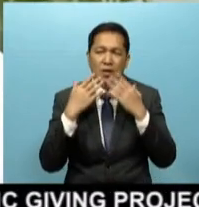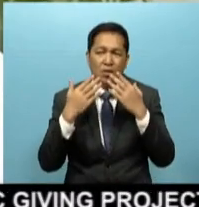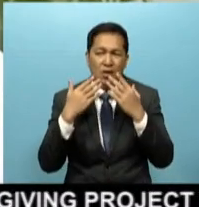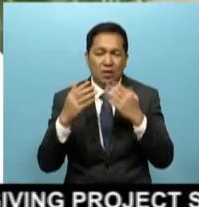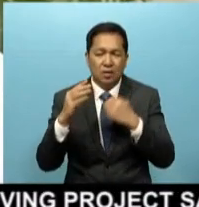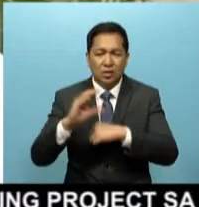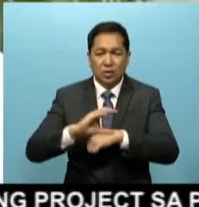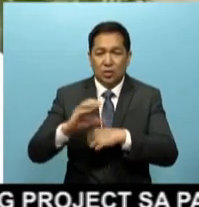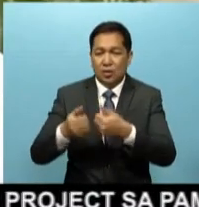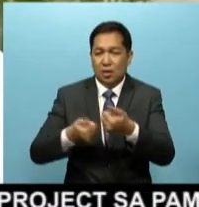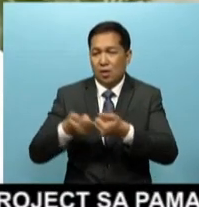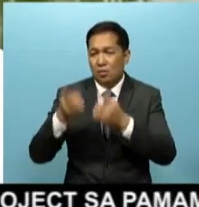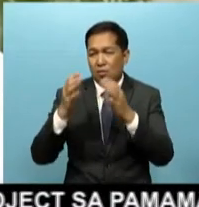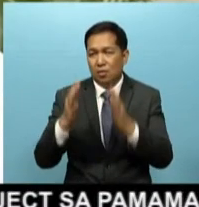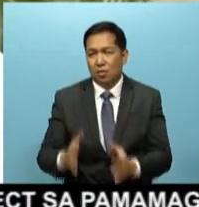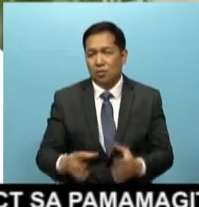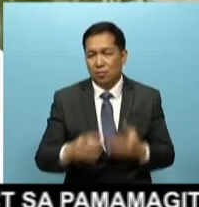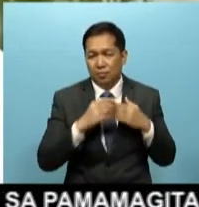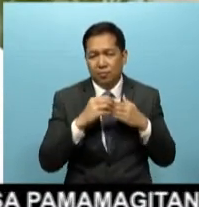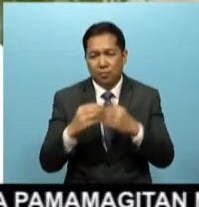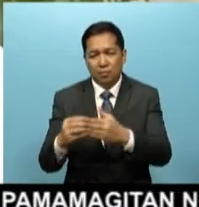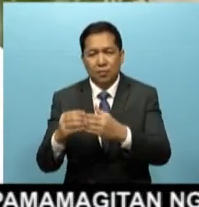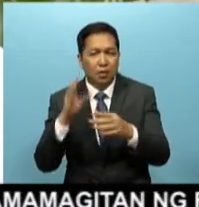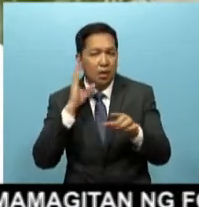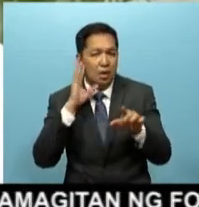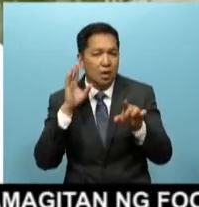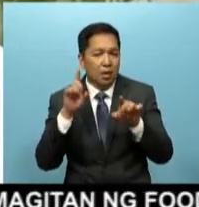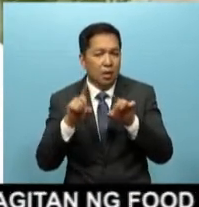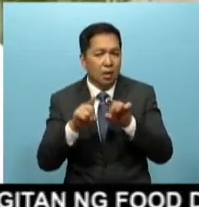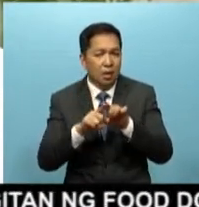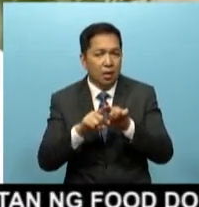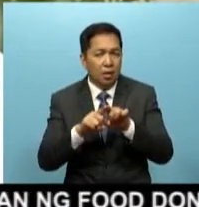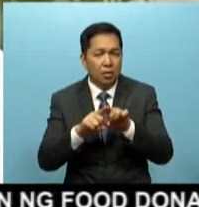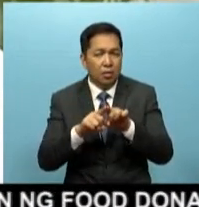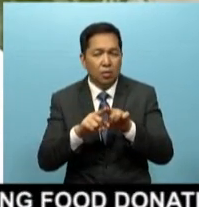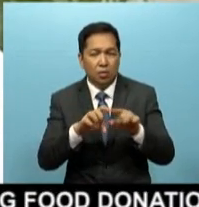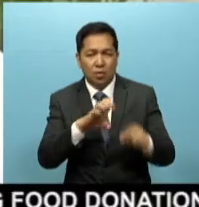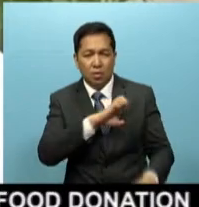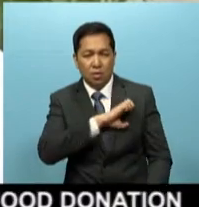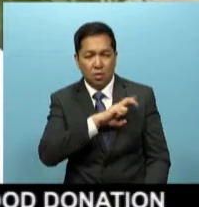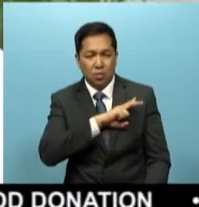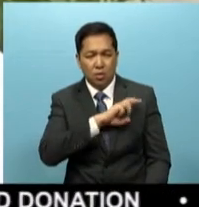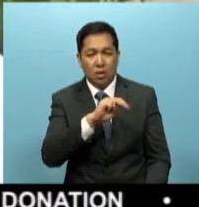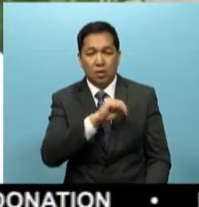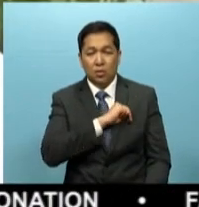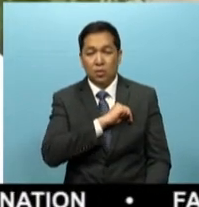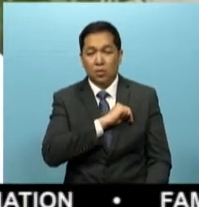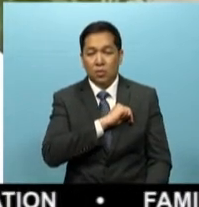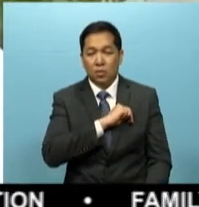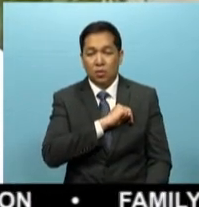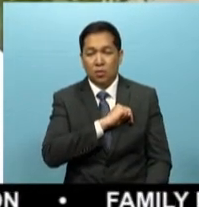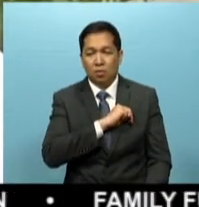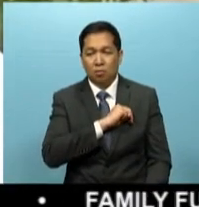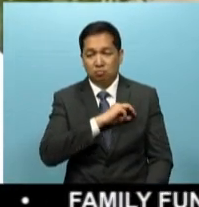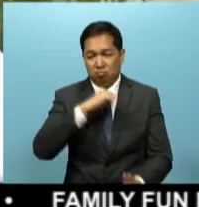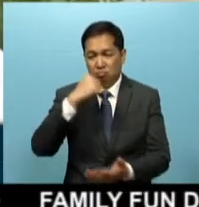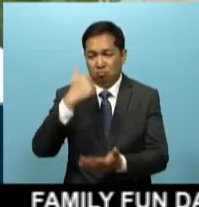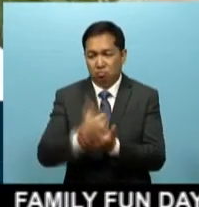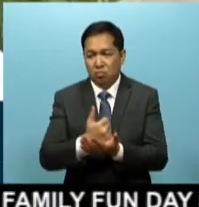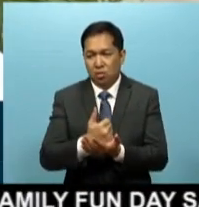administration led by our executive minister, Brother Eduardo V. Manalo, who provided us